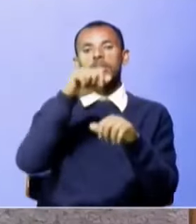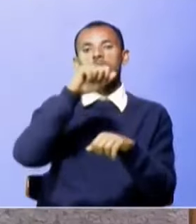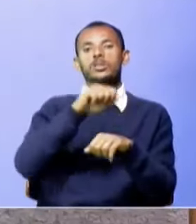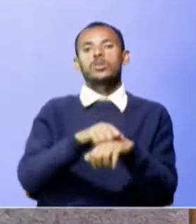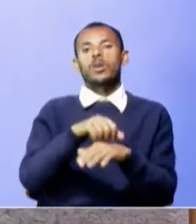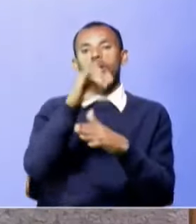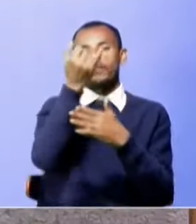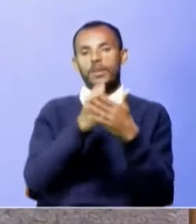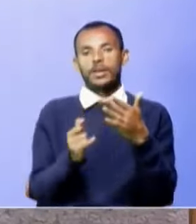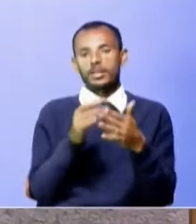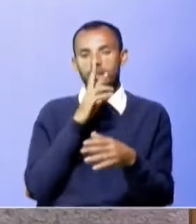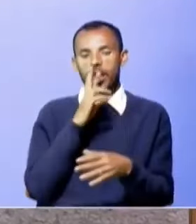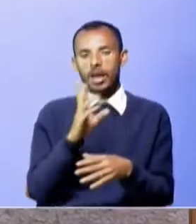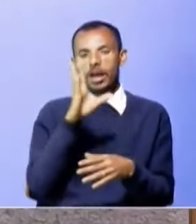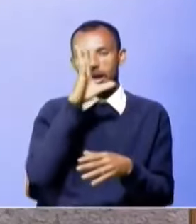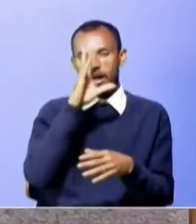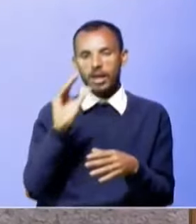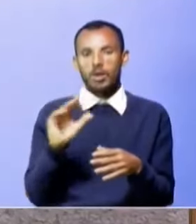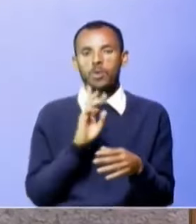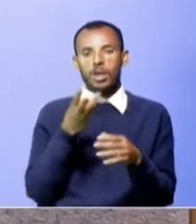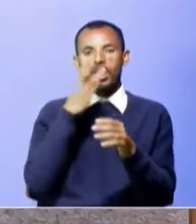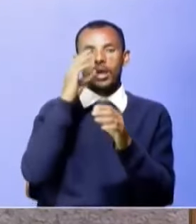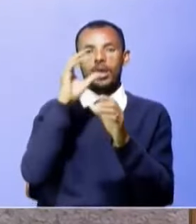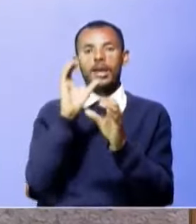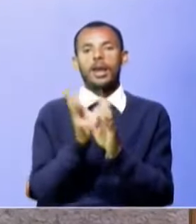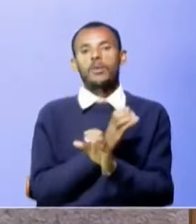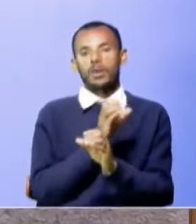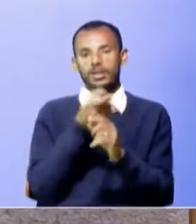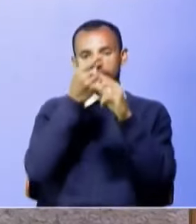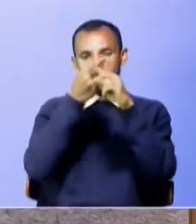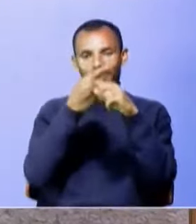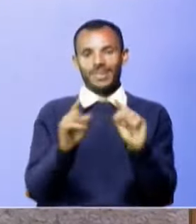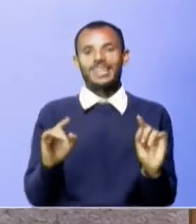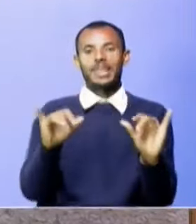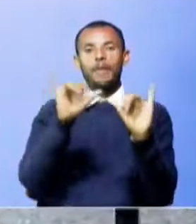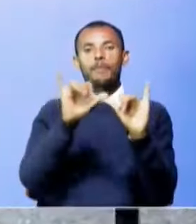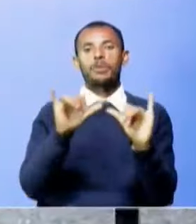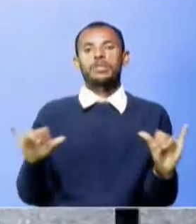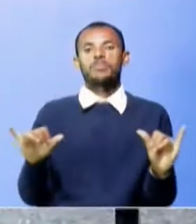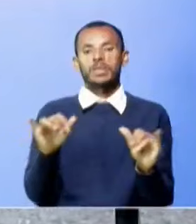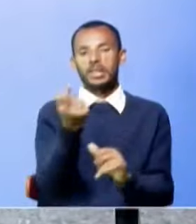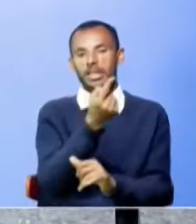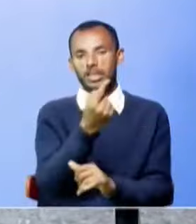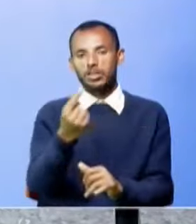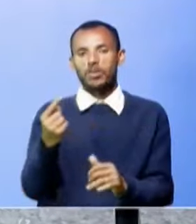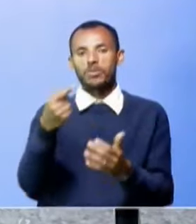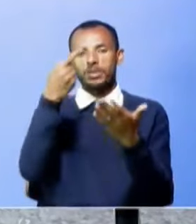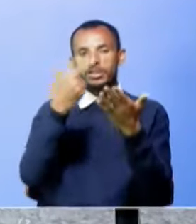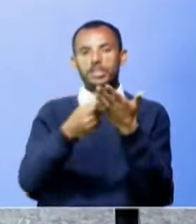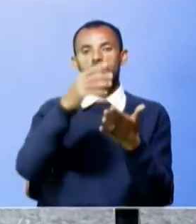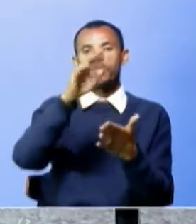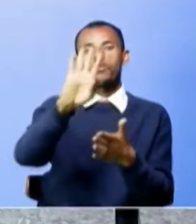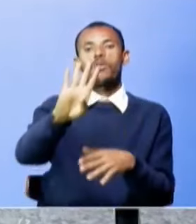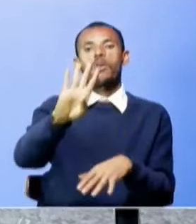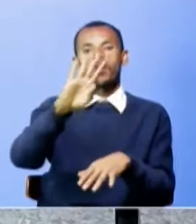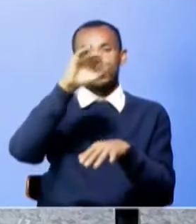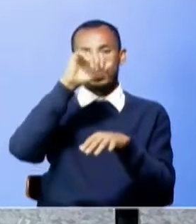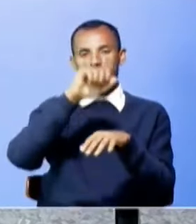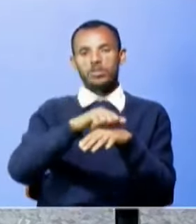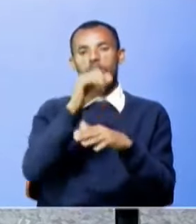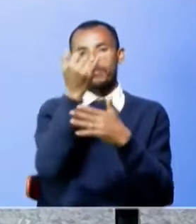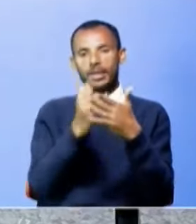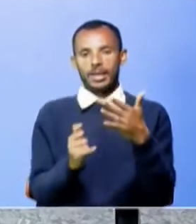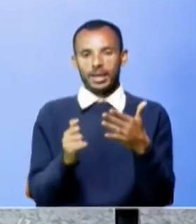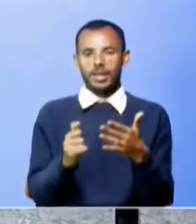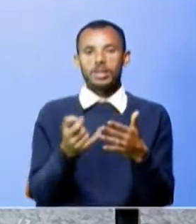figures are, and we calculated the different measurements for each of these 4 solid figures.